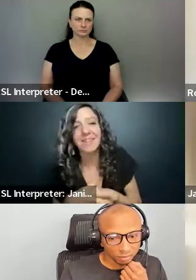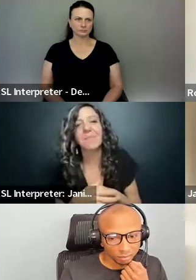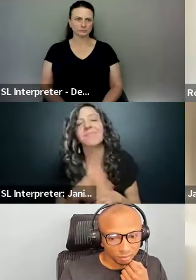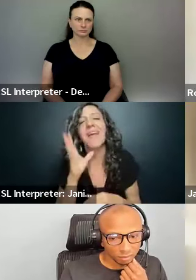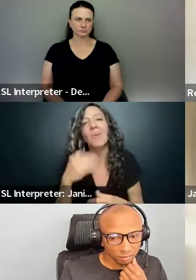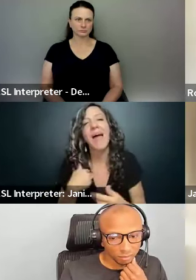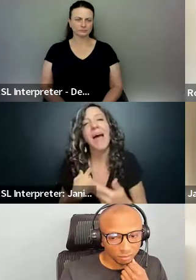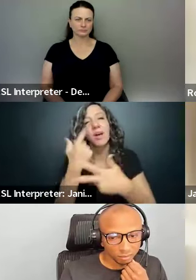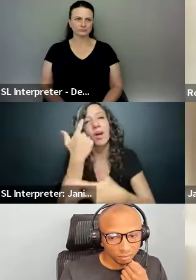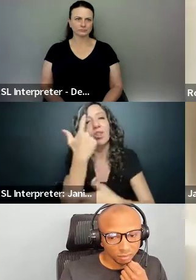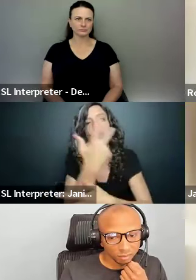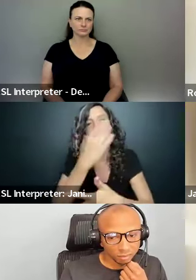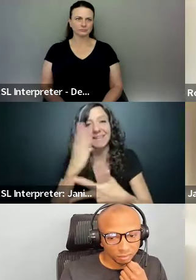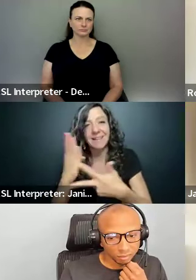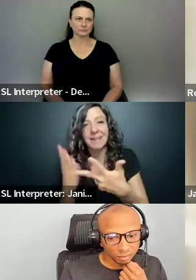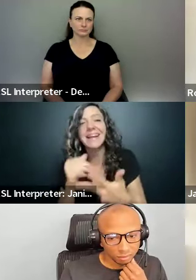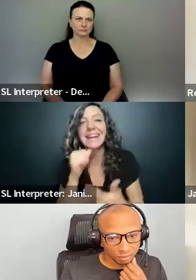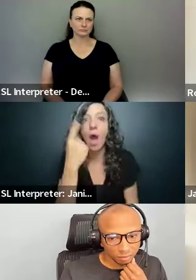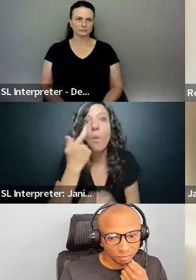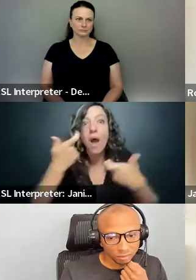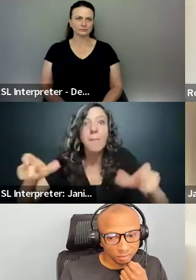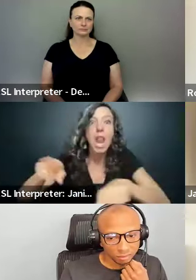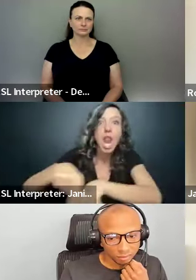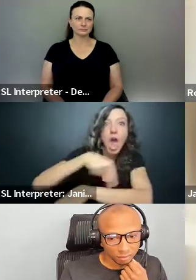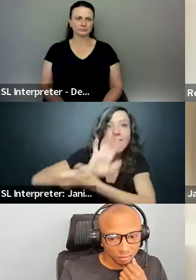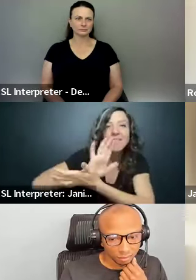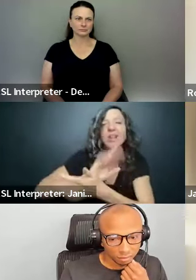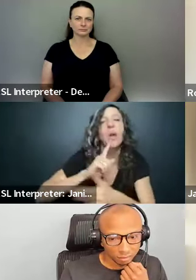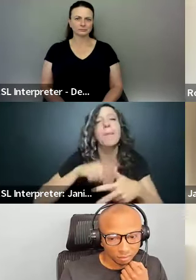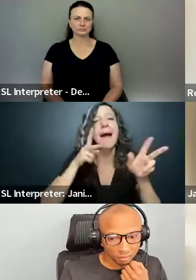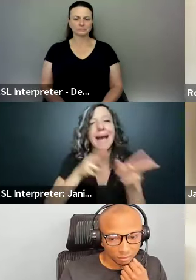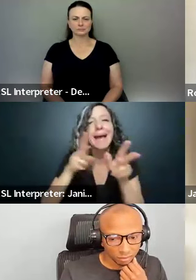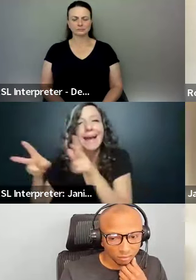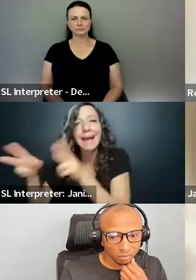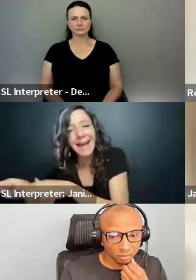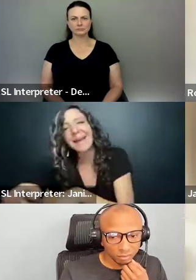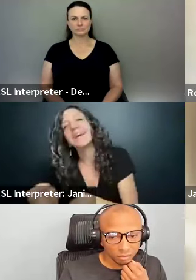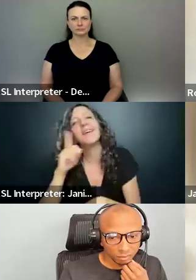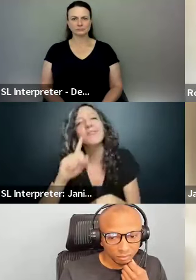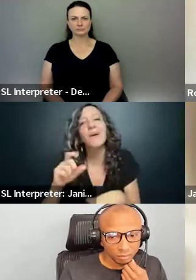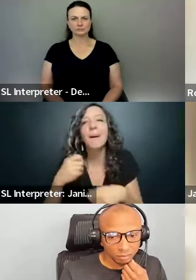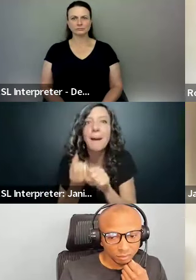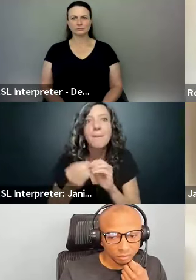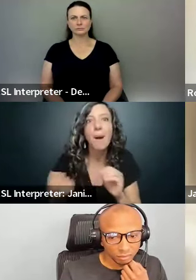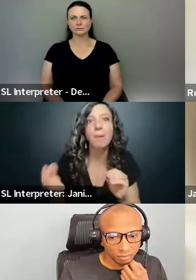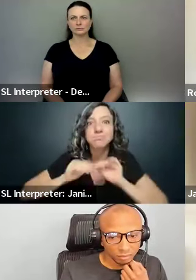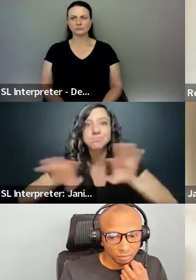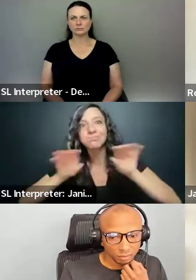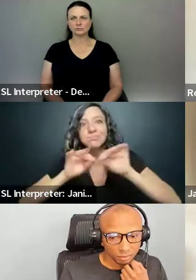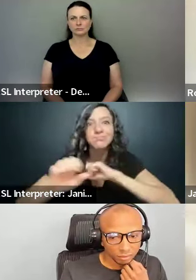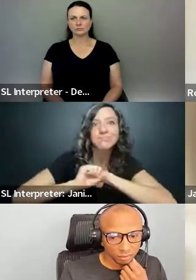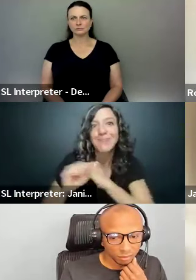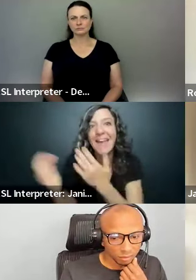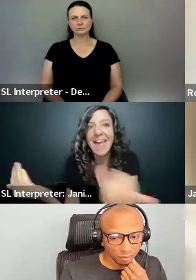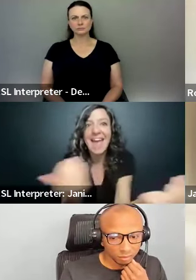one. So we get more out of it. So it's a little bit slow, the process, but it's like, I'm like, when are we going to see